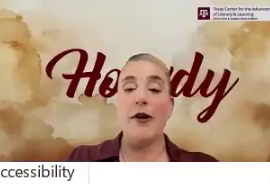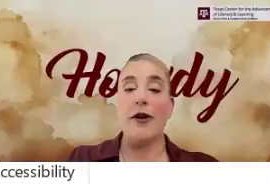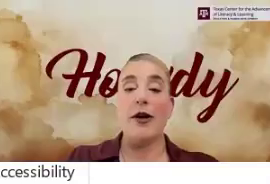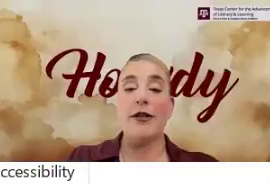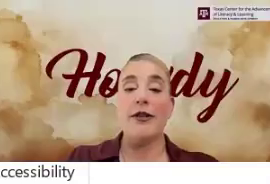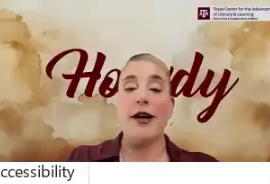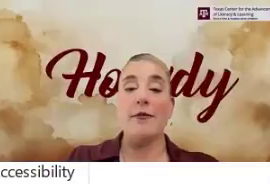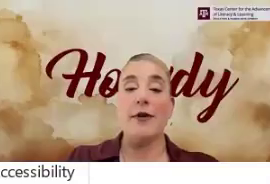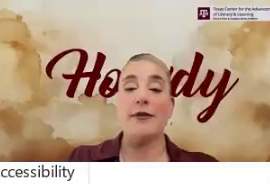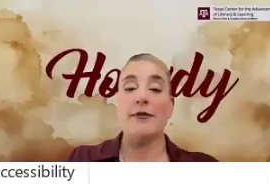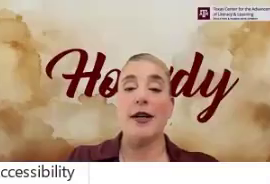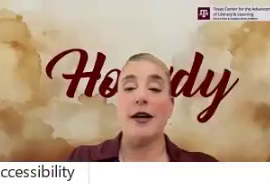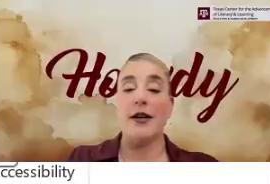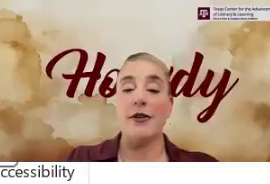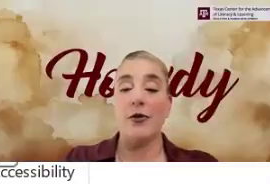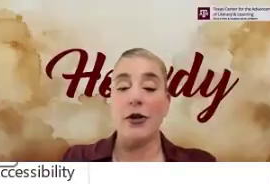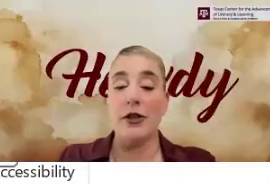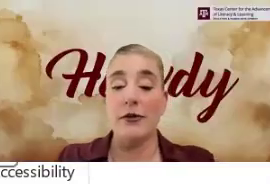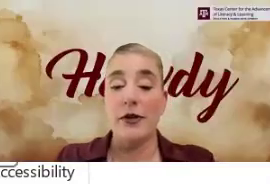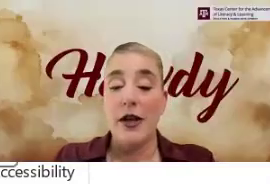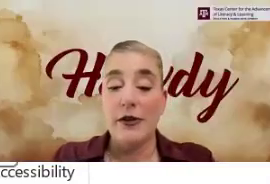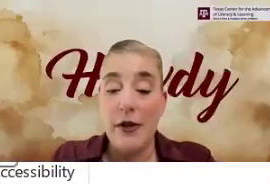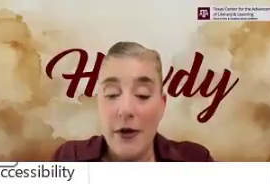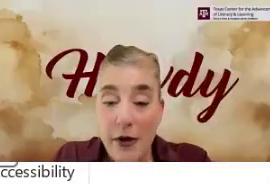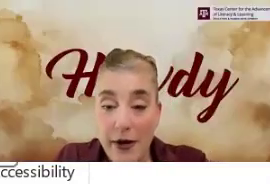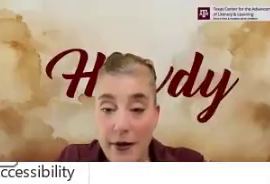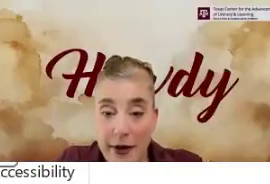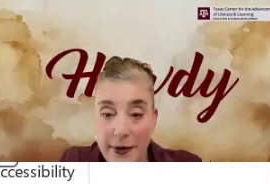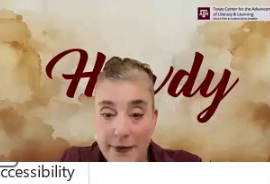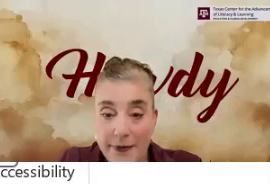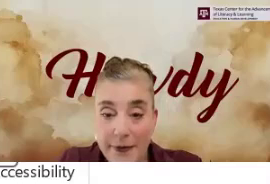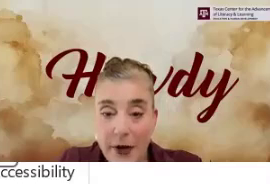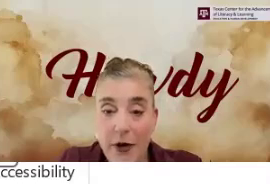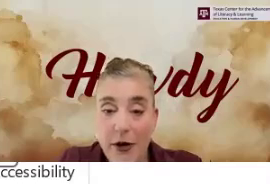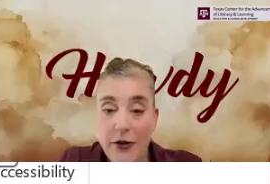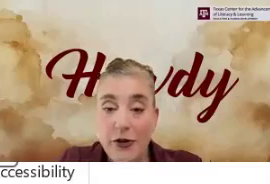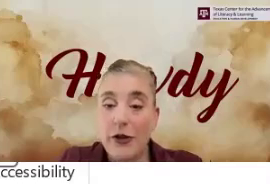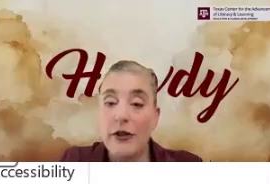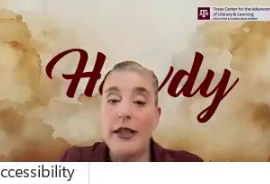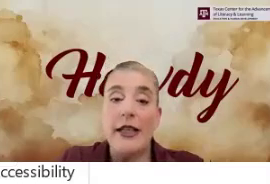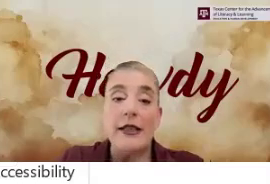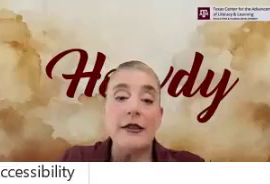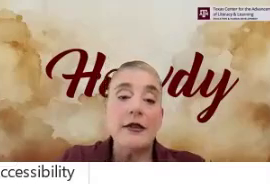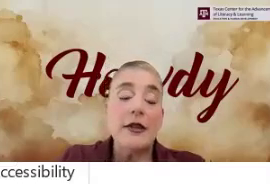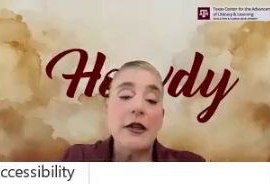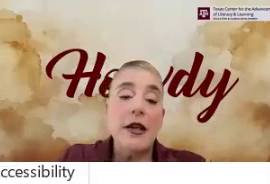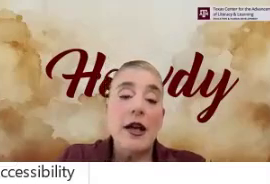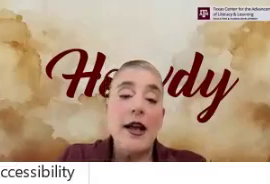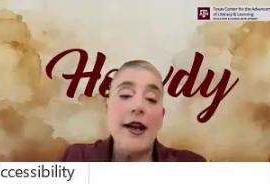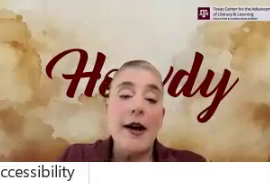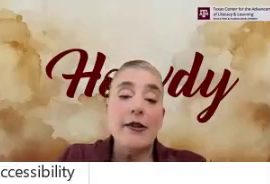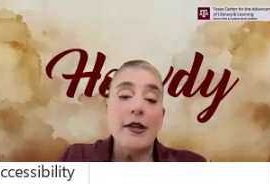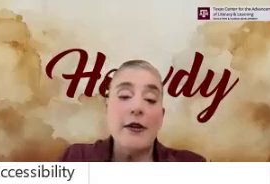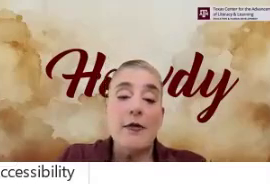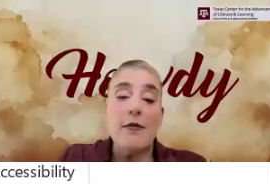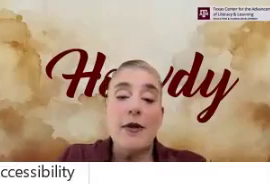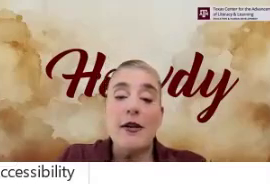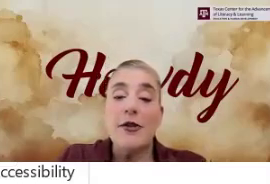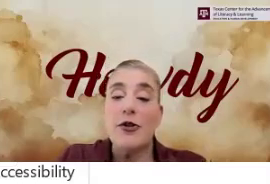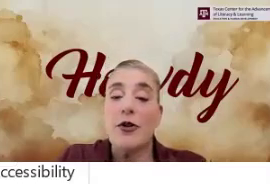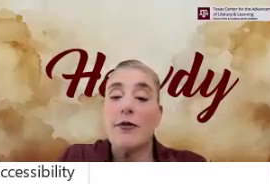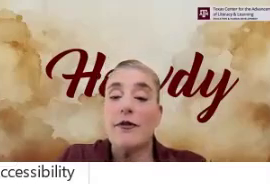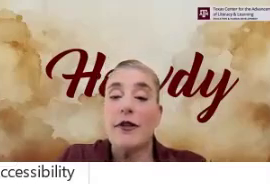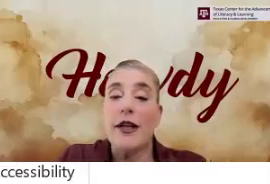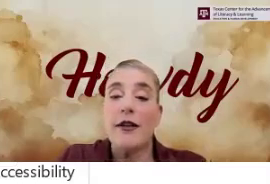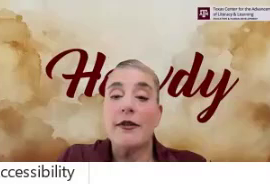I'm not sure how I quite did that, but I got it to work. All right, I'm gonna insert a link, and now it's gonna